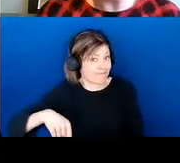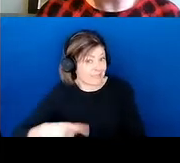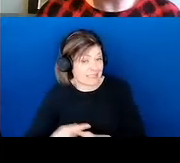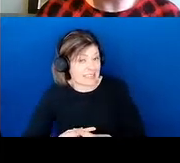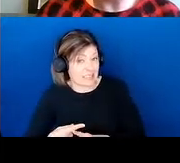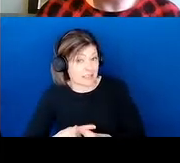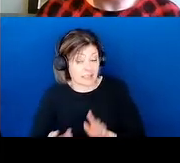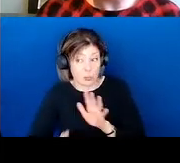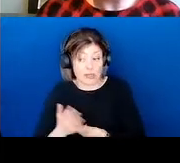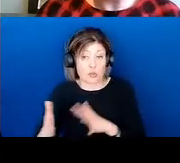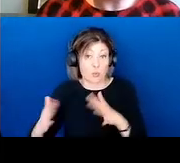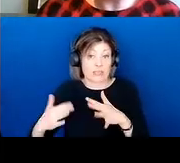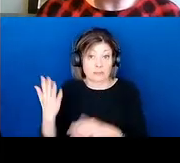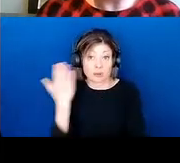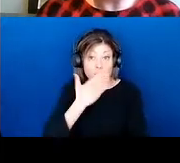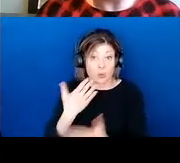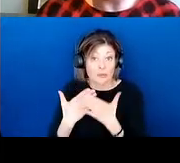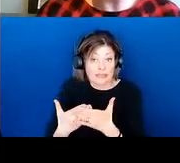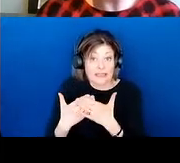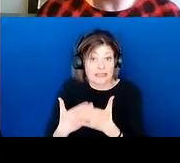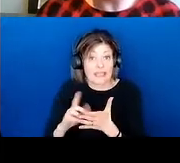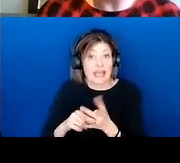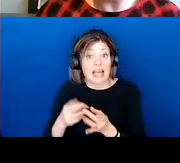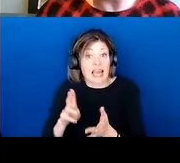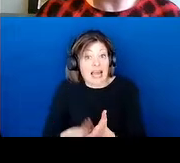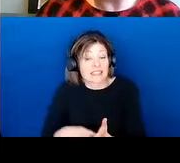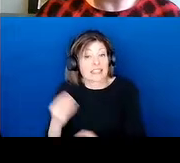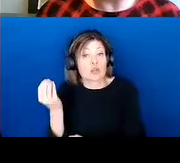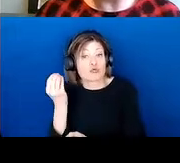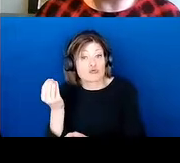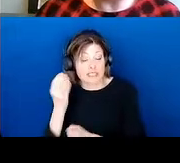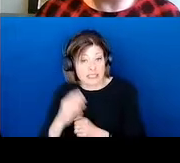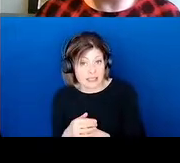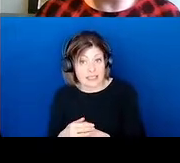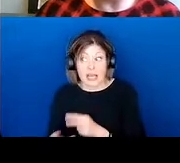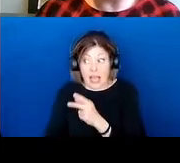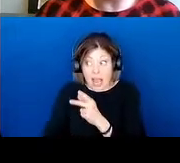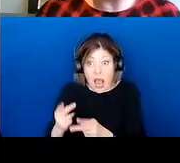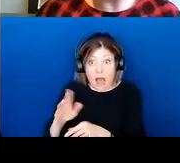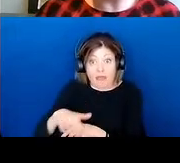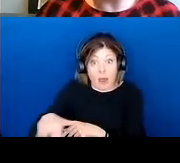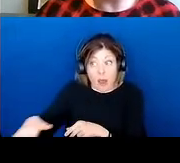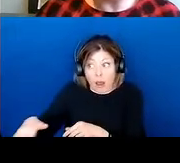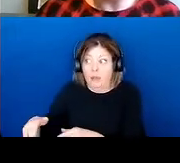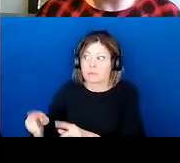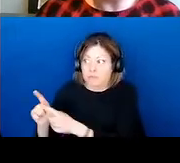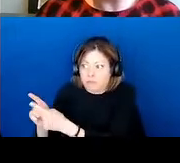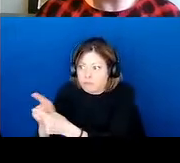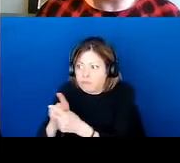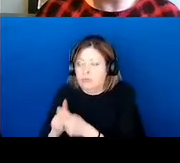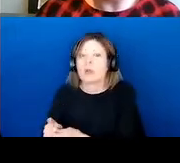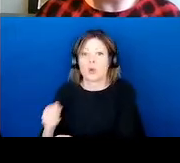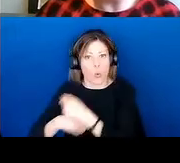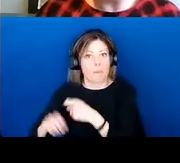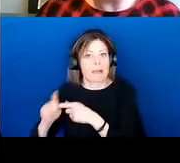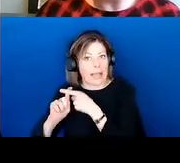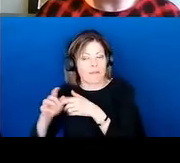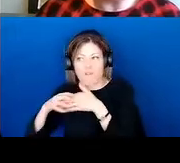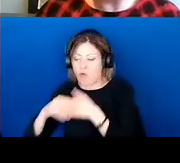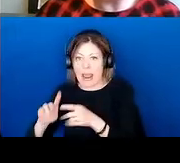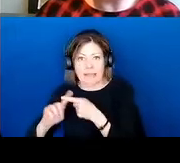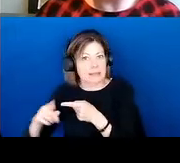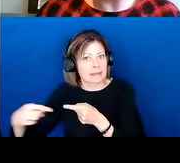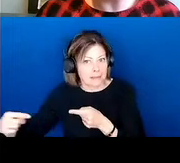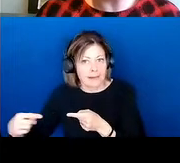Latin and Greek and met fellow pupils who would later become lifelong friends, including Henry Hoare,